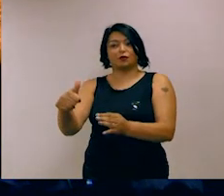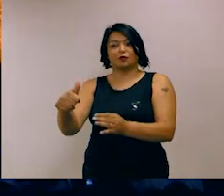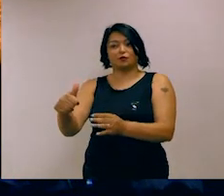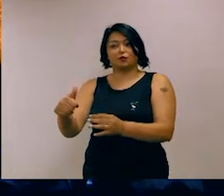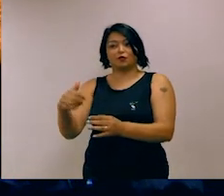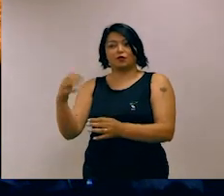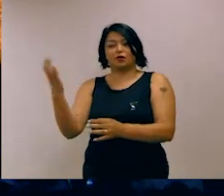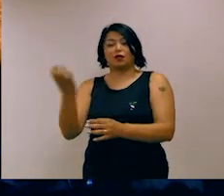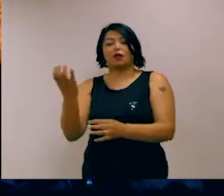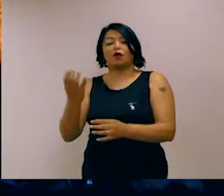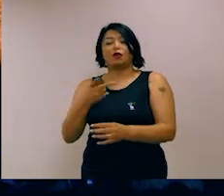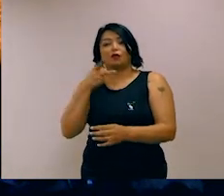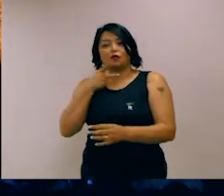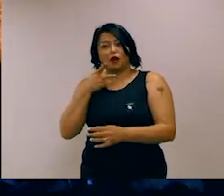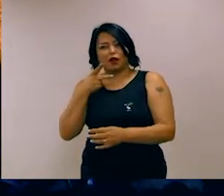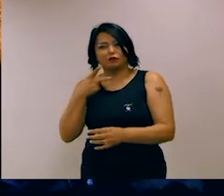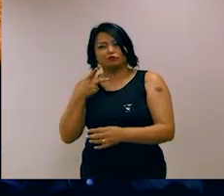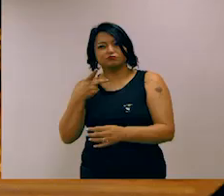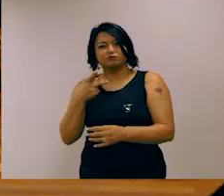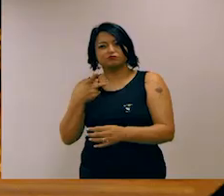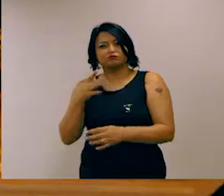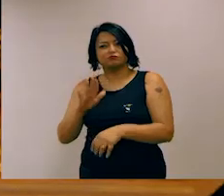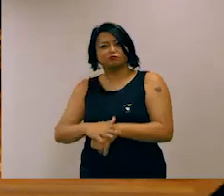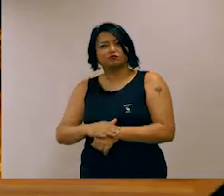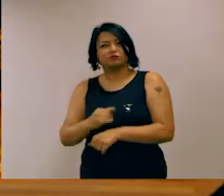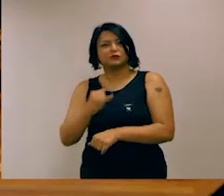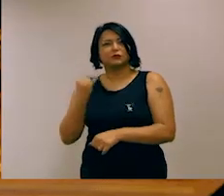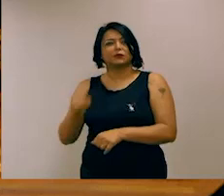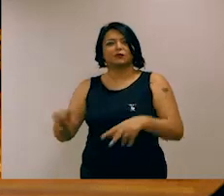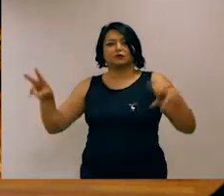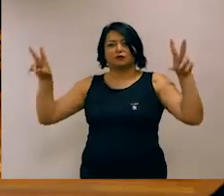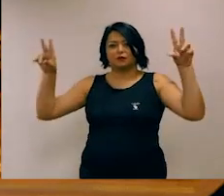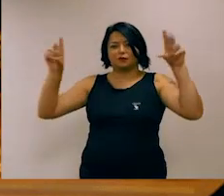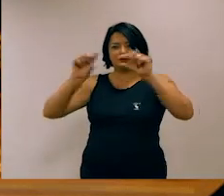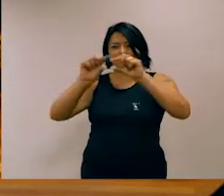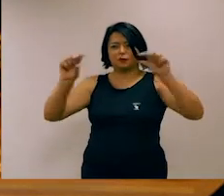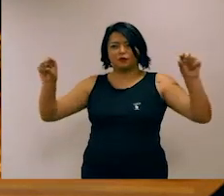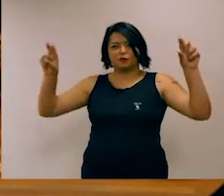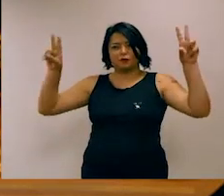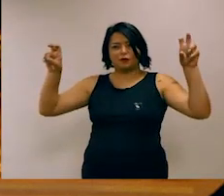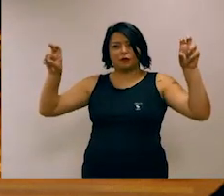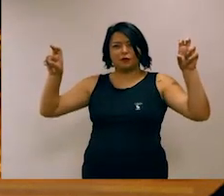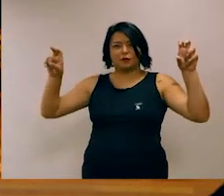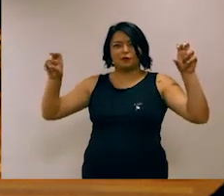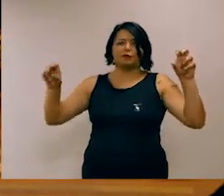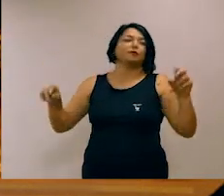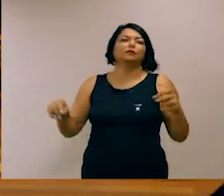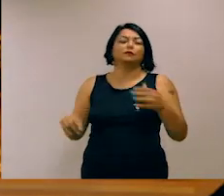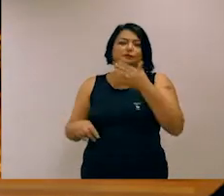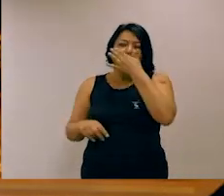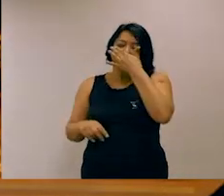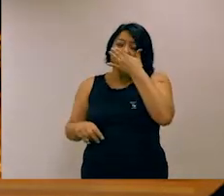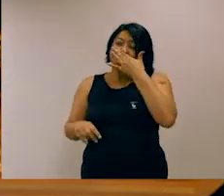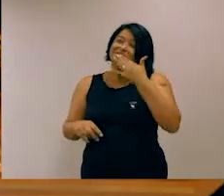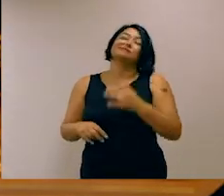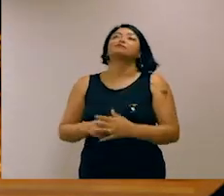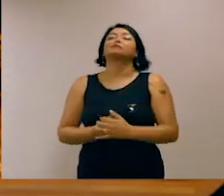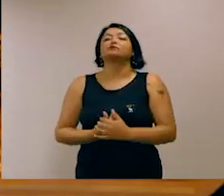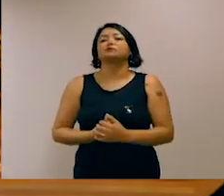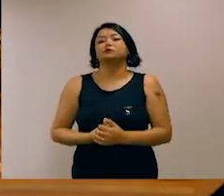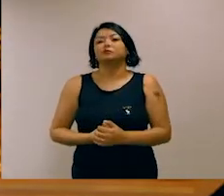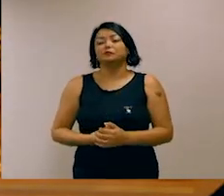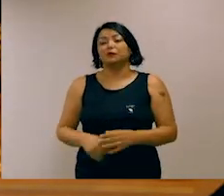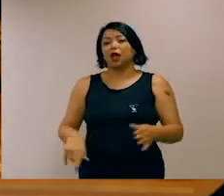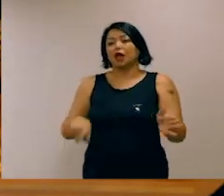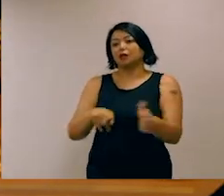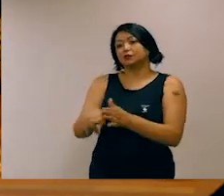2 sentences you've done. You've spoken with us. Causal questions can never be answered from